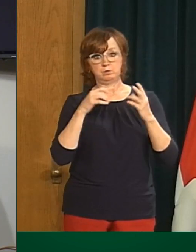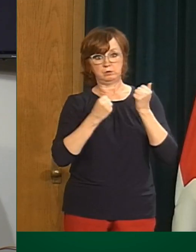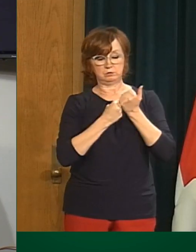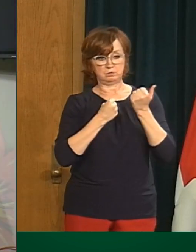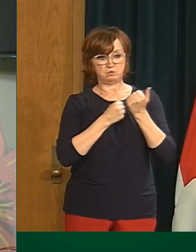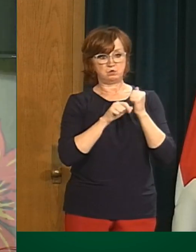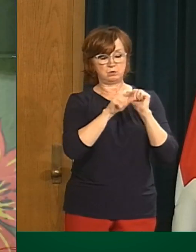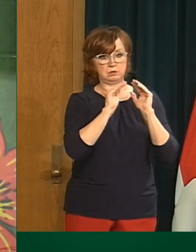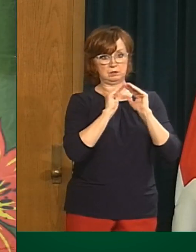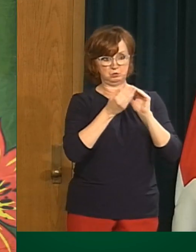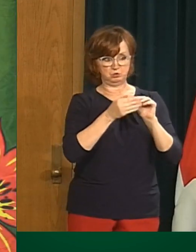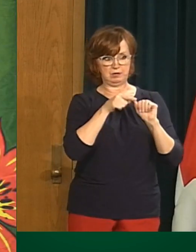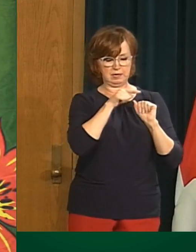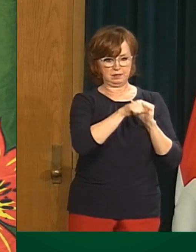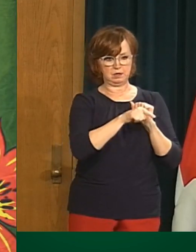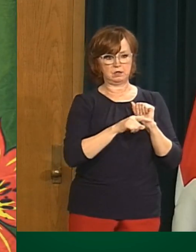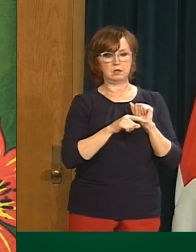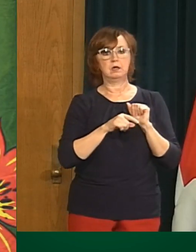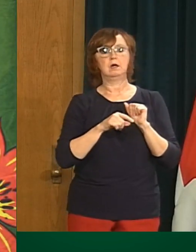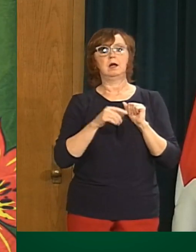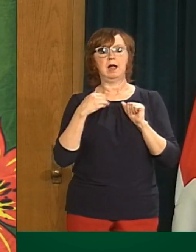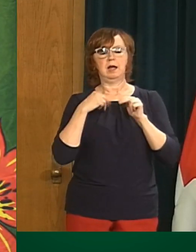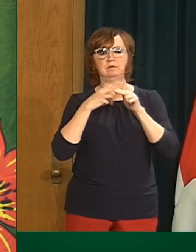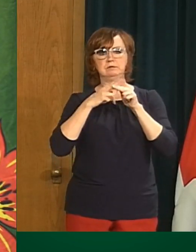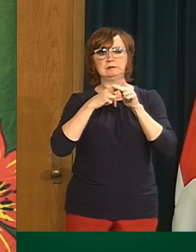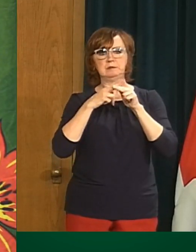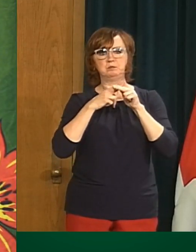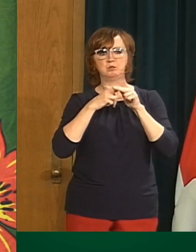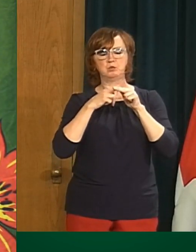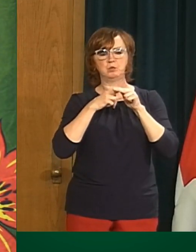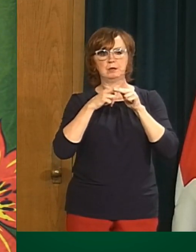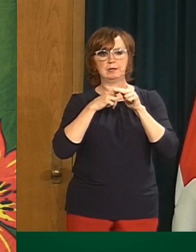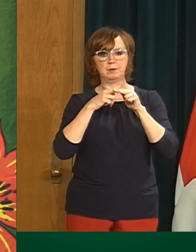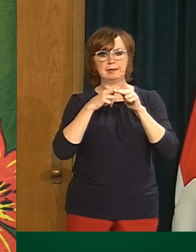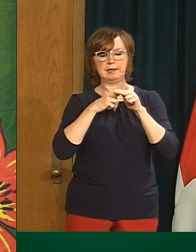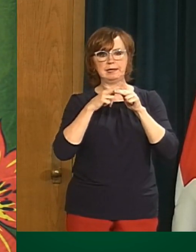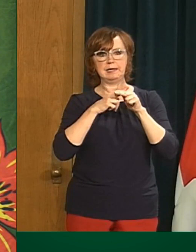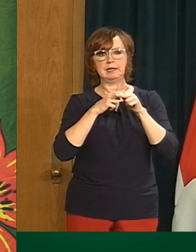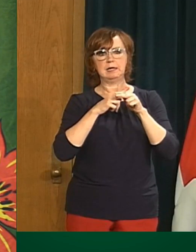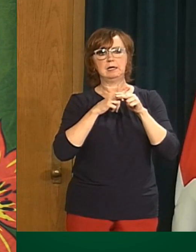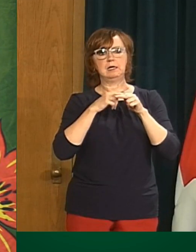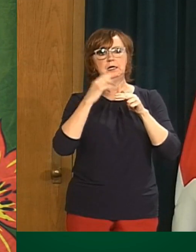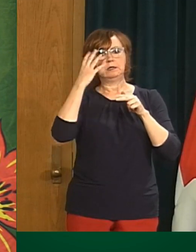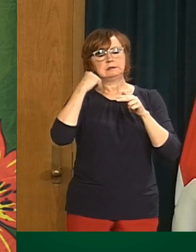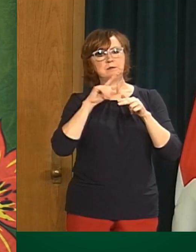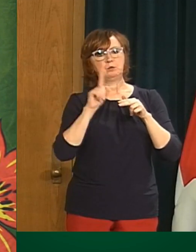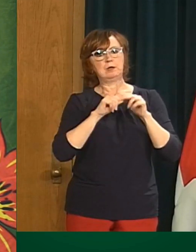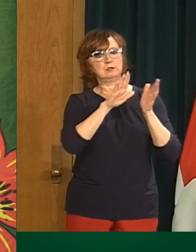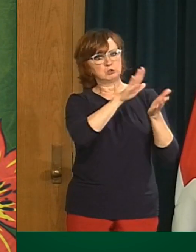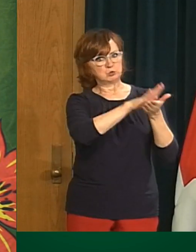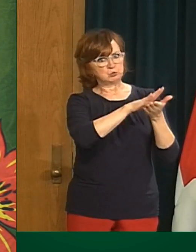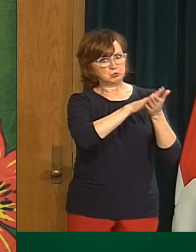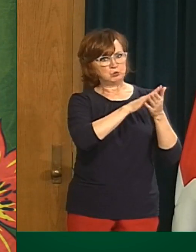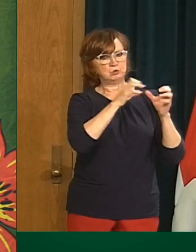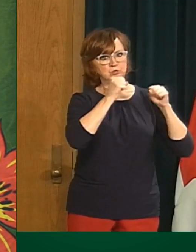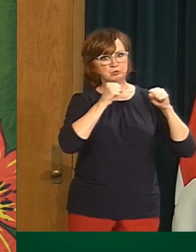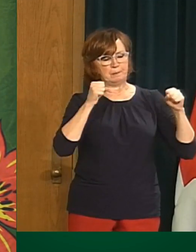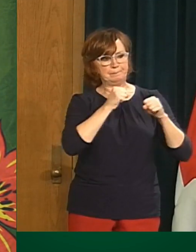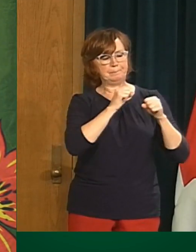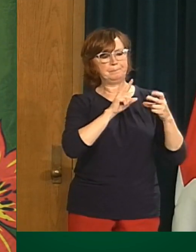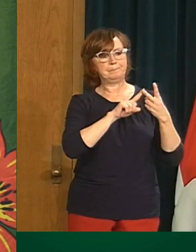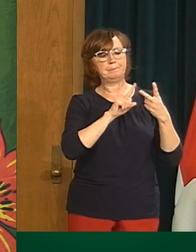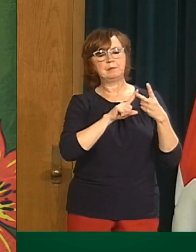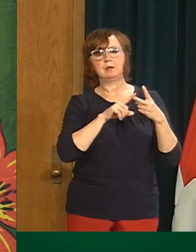in setting up some housing availability in the school, as well as looking at how we can provide meals to those that